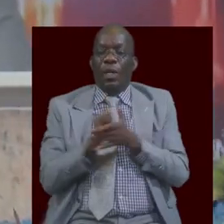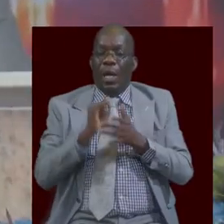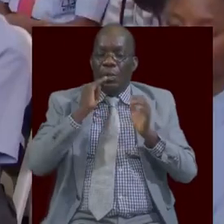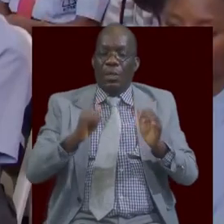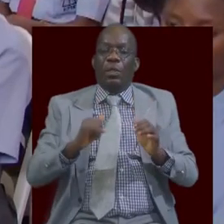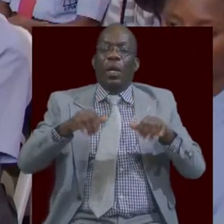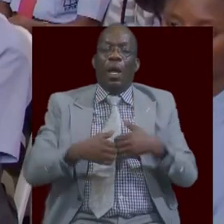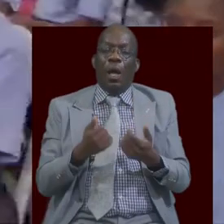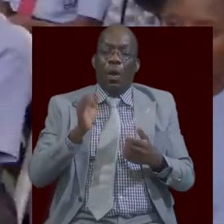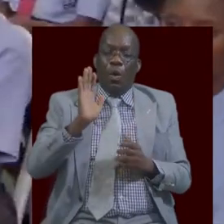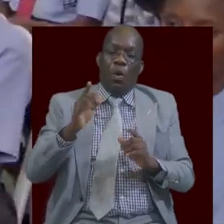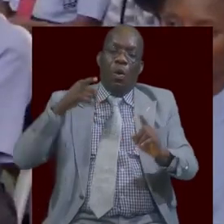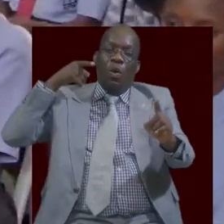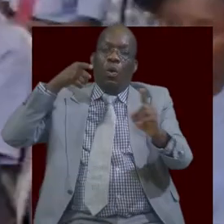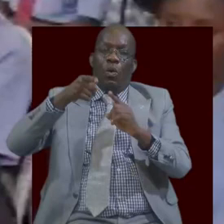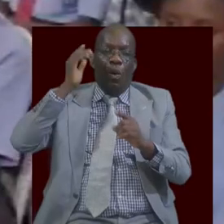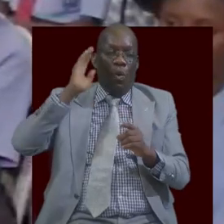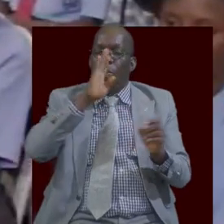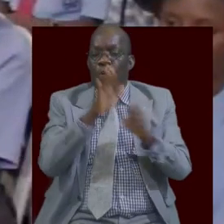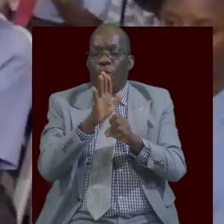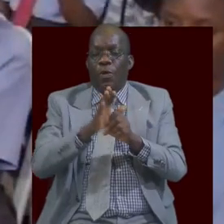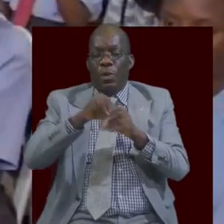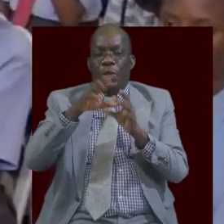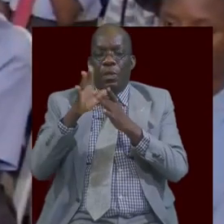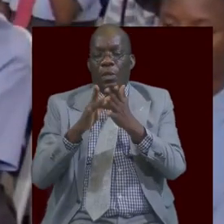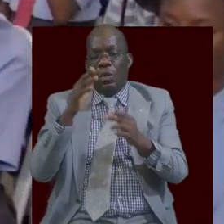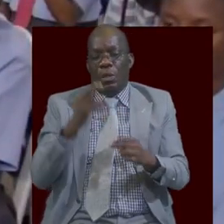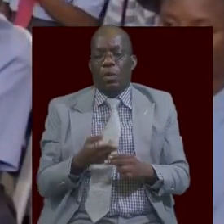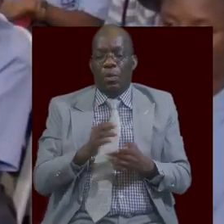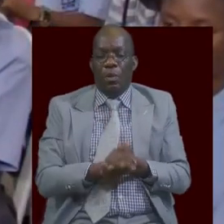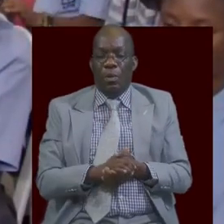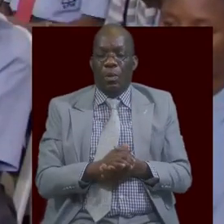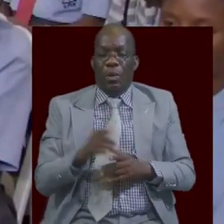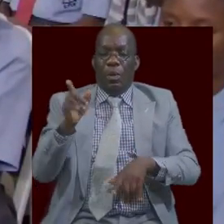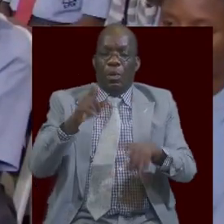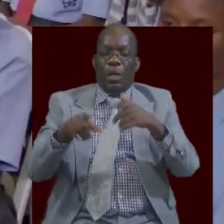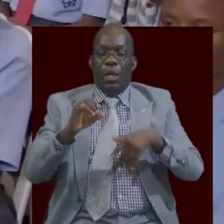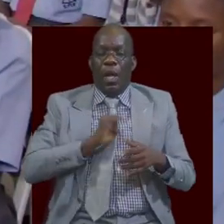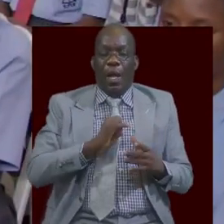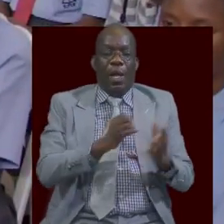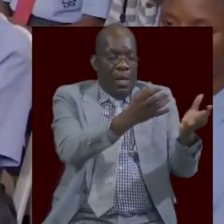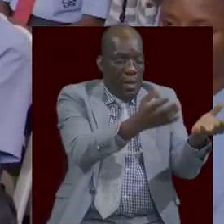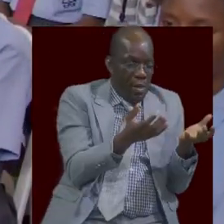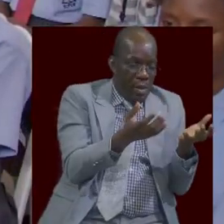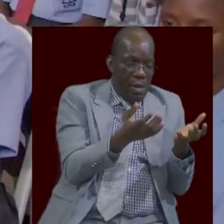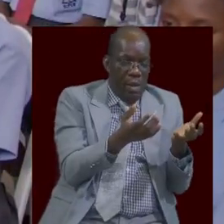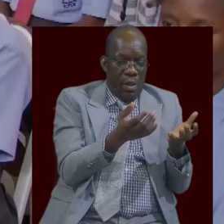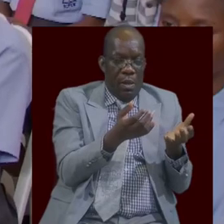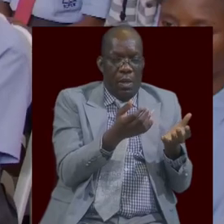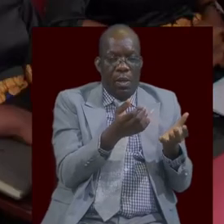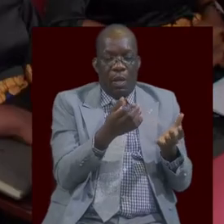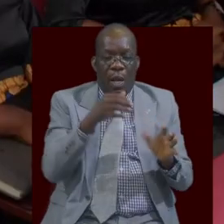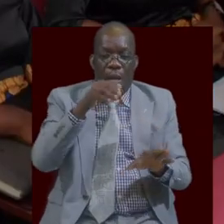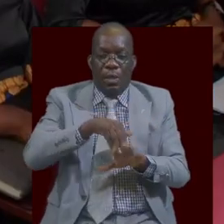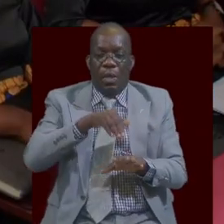be fulfilled in Jesus' name. I yearn. At your age, at any age,